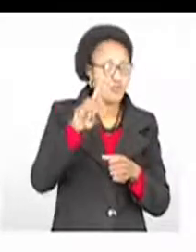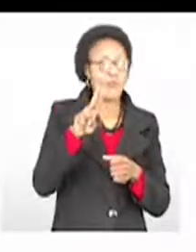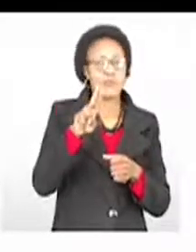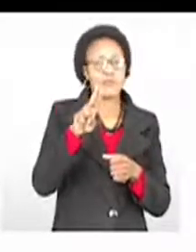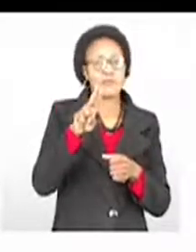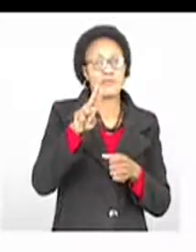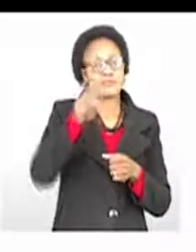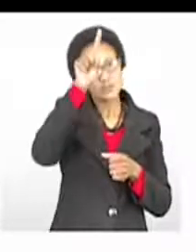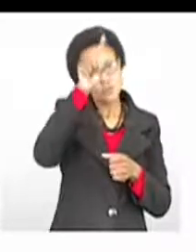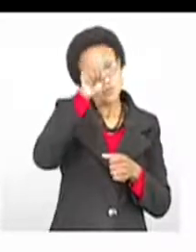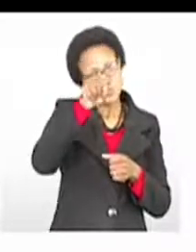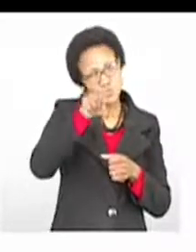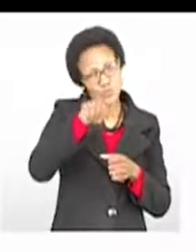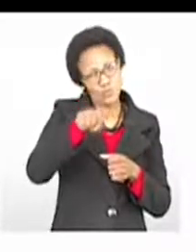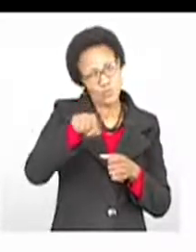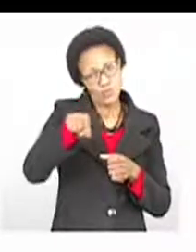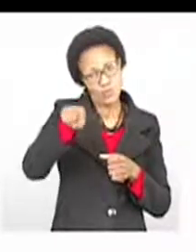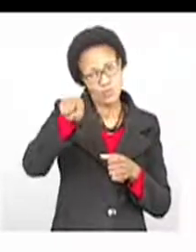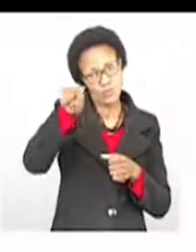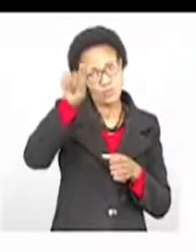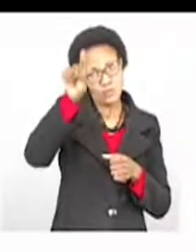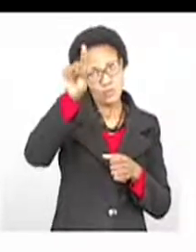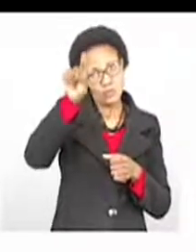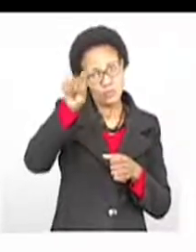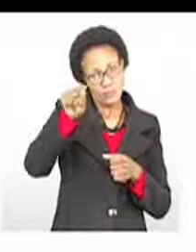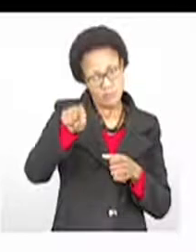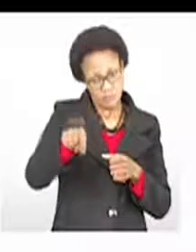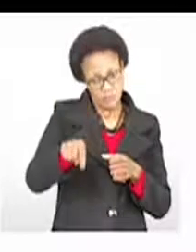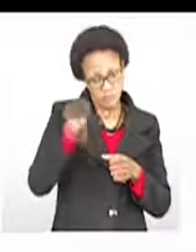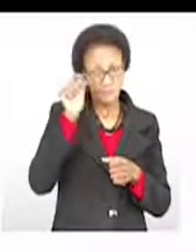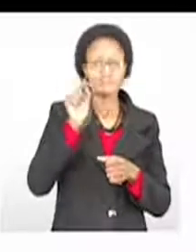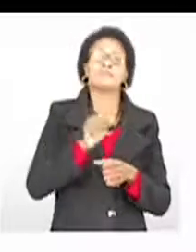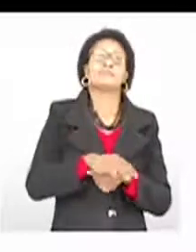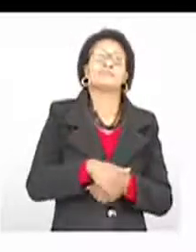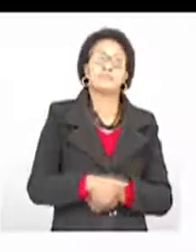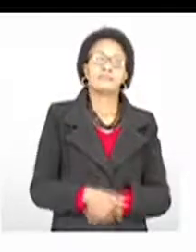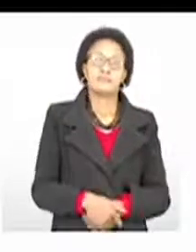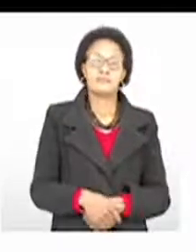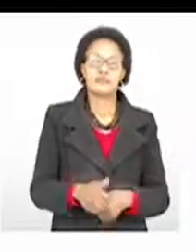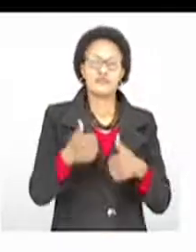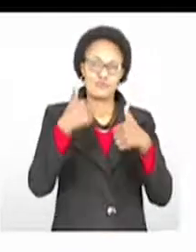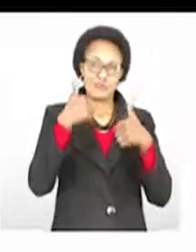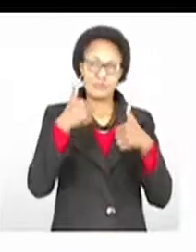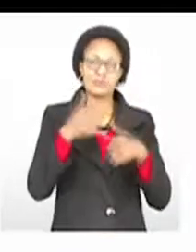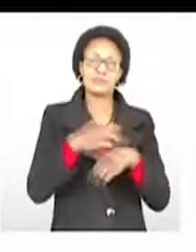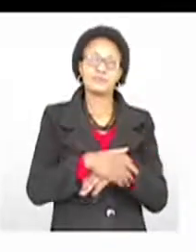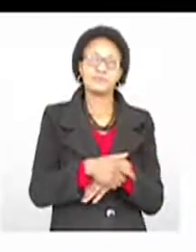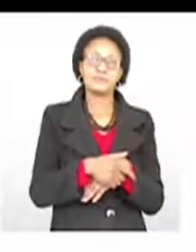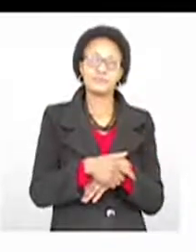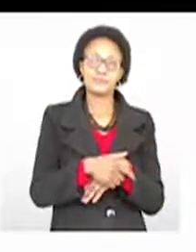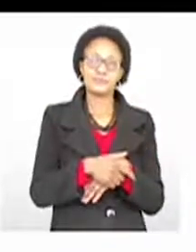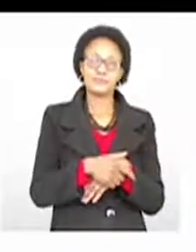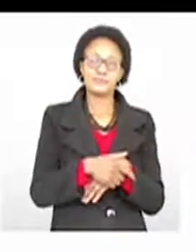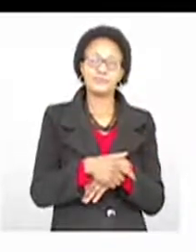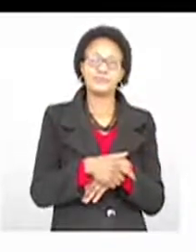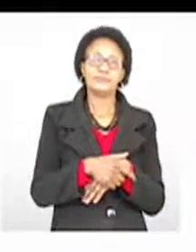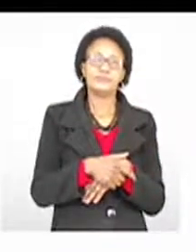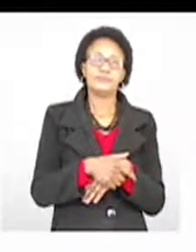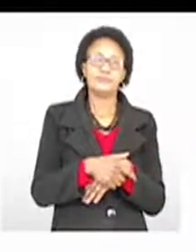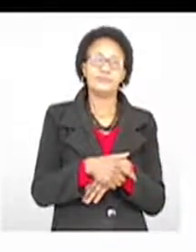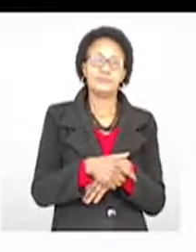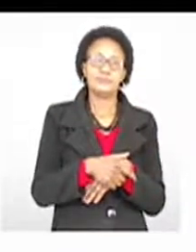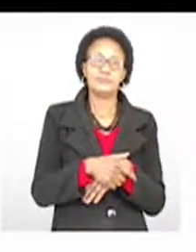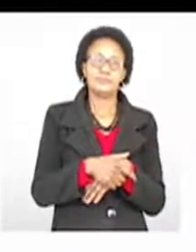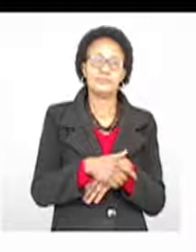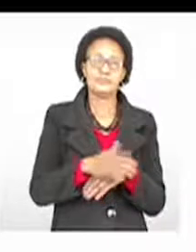to make the feet. Well done, grade pre-primary and grade 1s. What